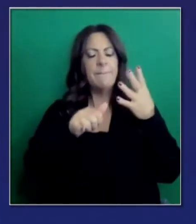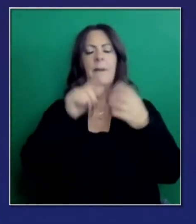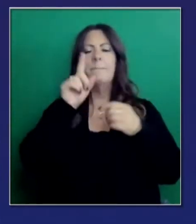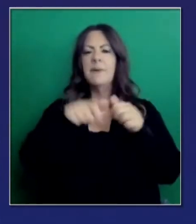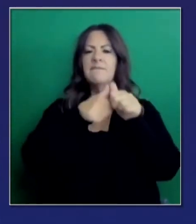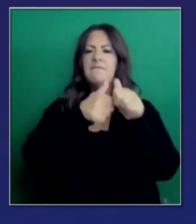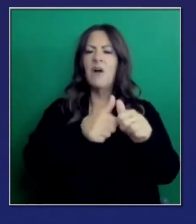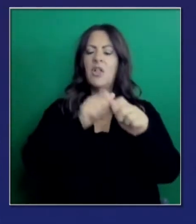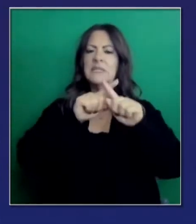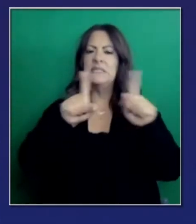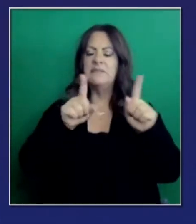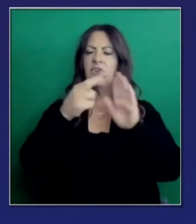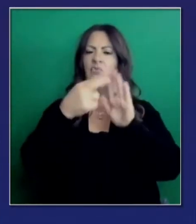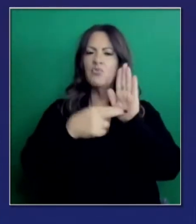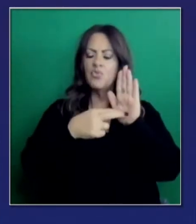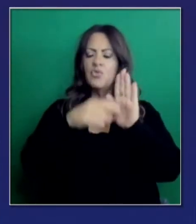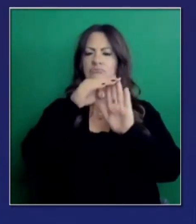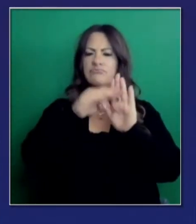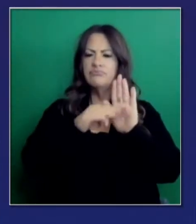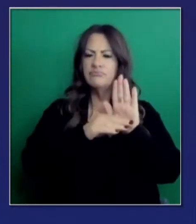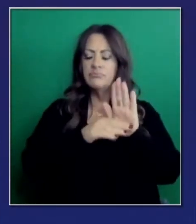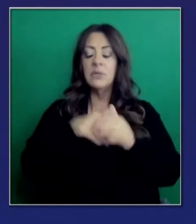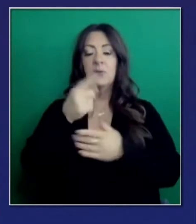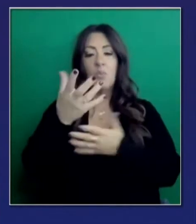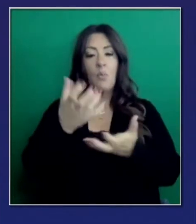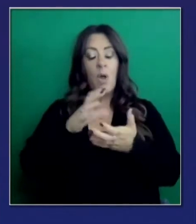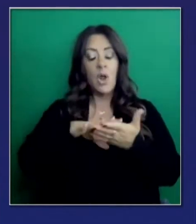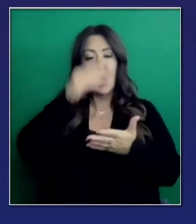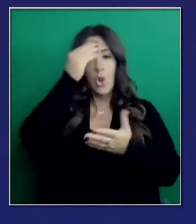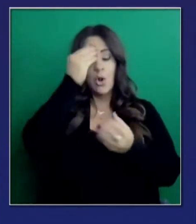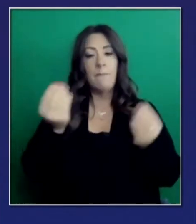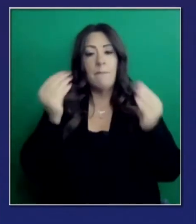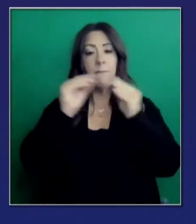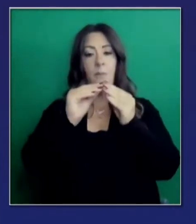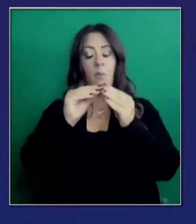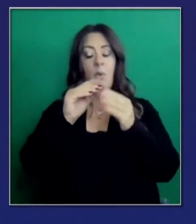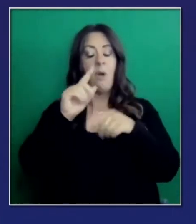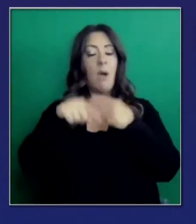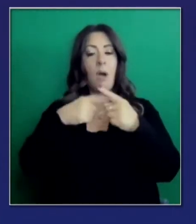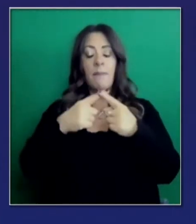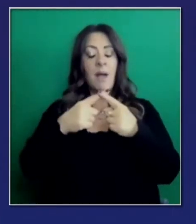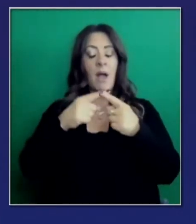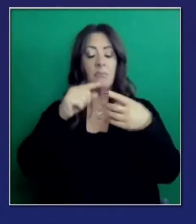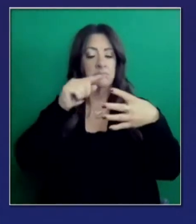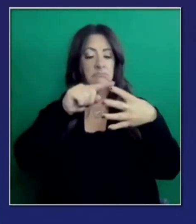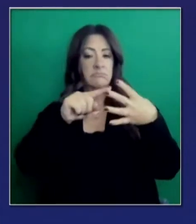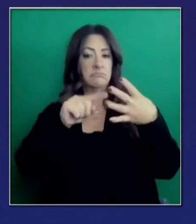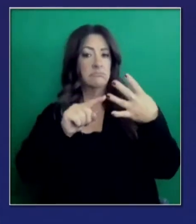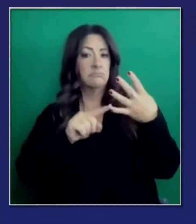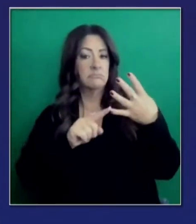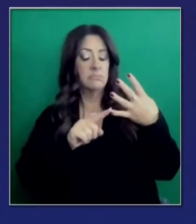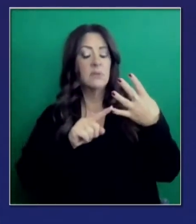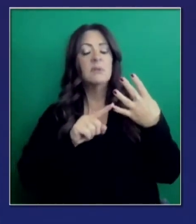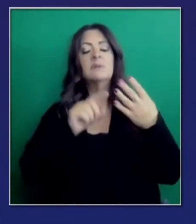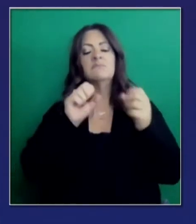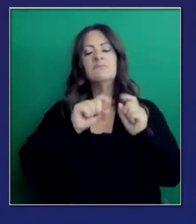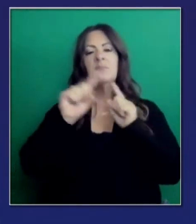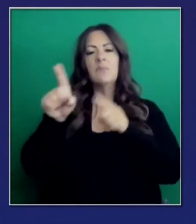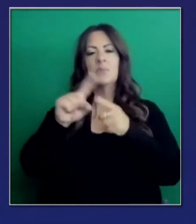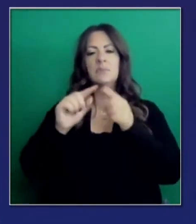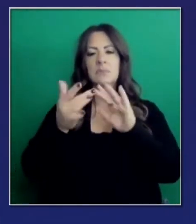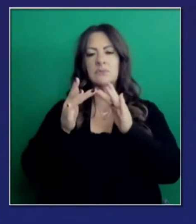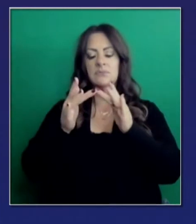want to learn more about the tiering and remind themselves or just dust off a little bit of understanding of what red means